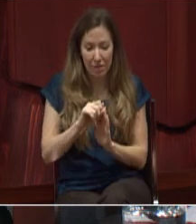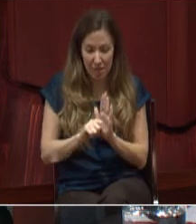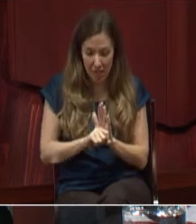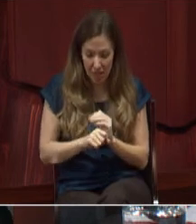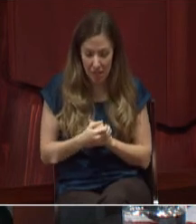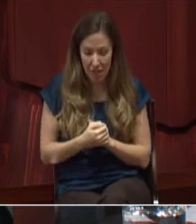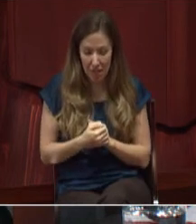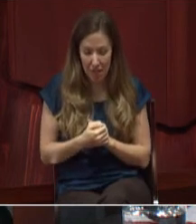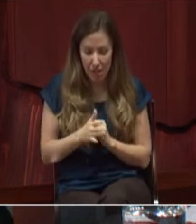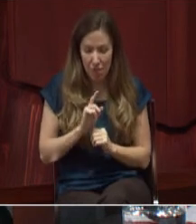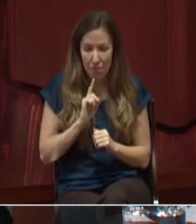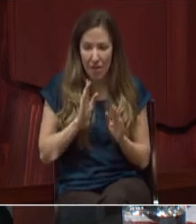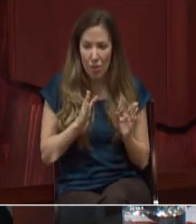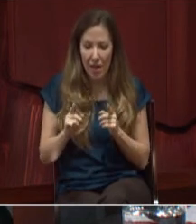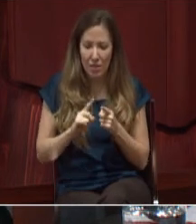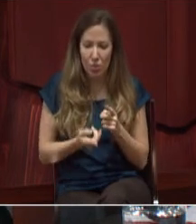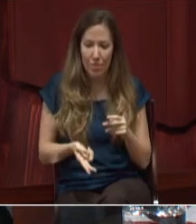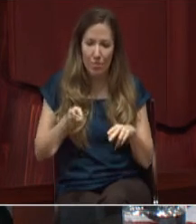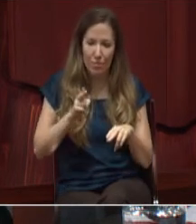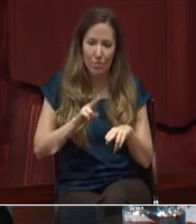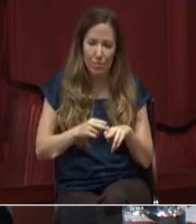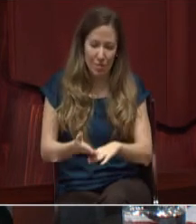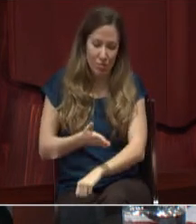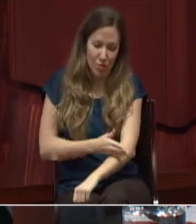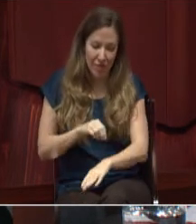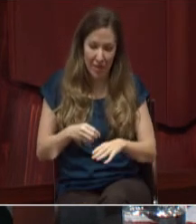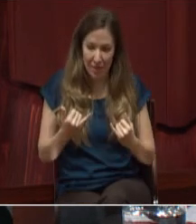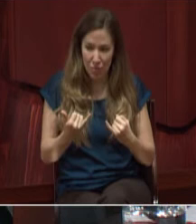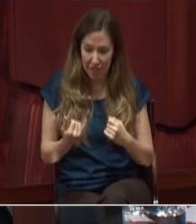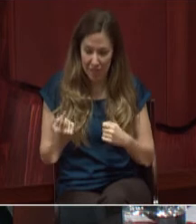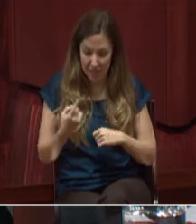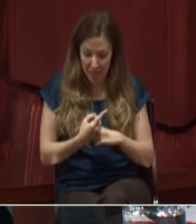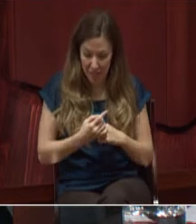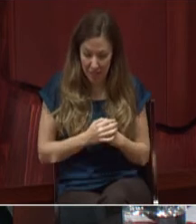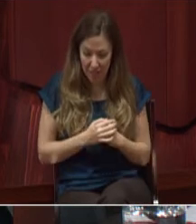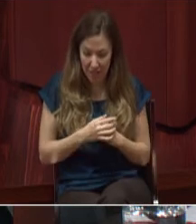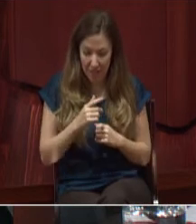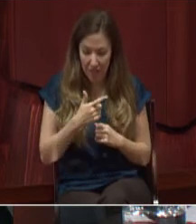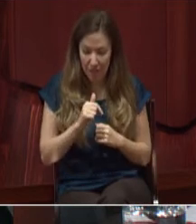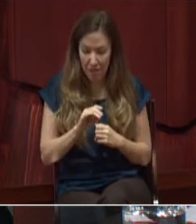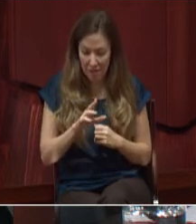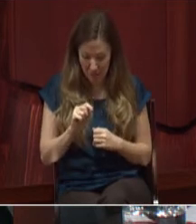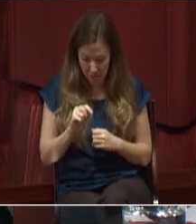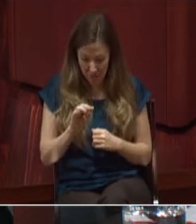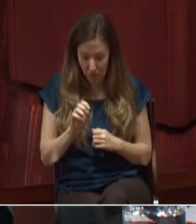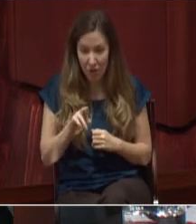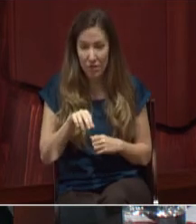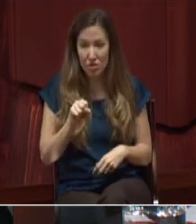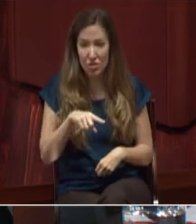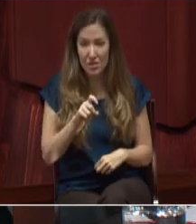it would be a way to improve on it in the present day, because the cabinet officers need to